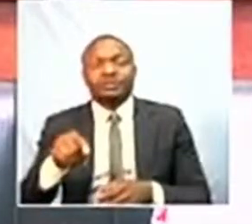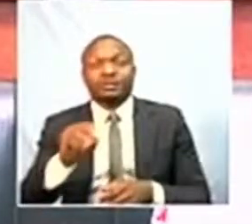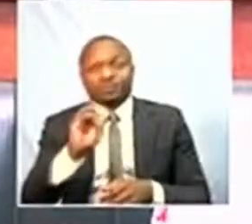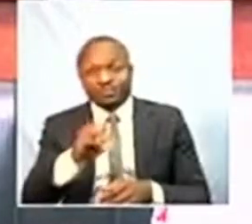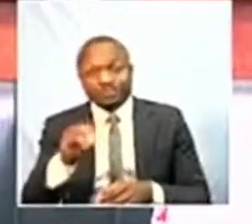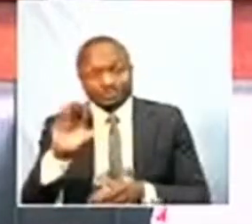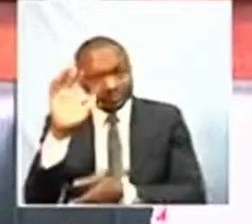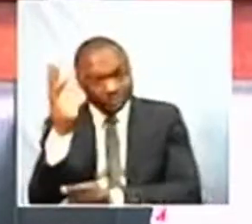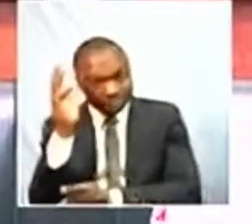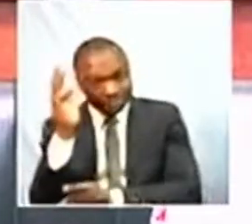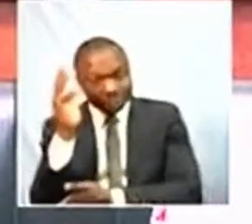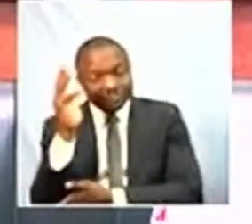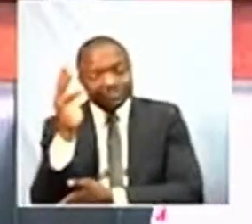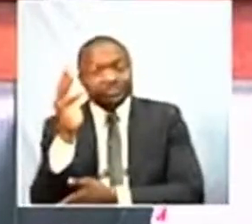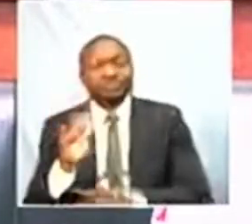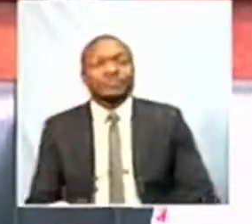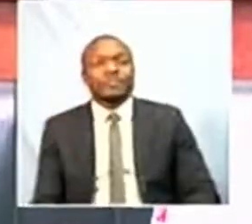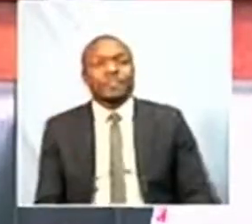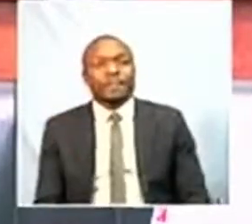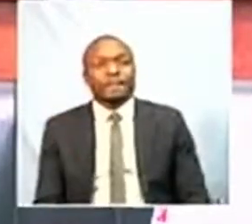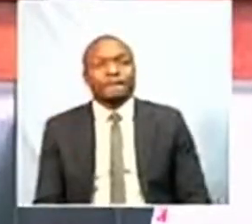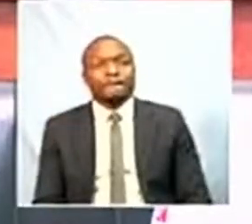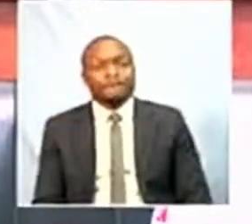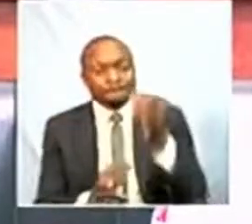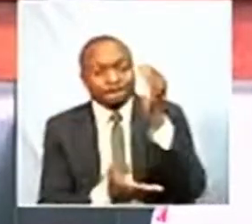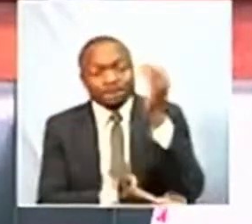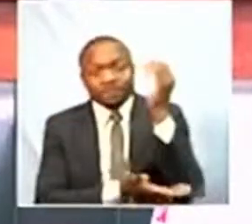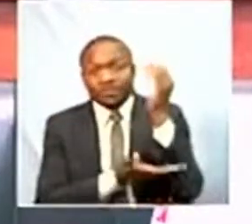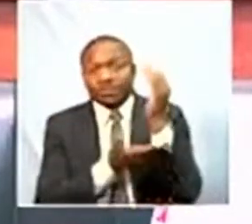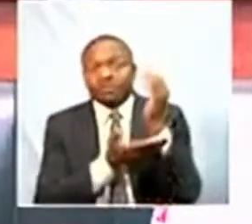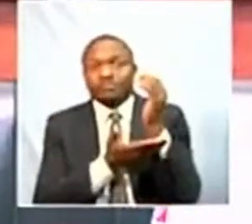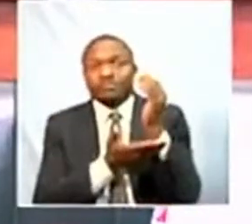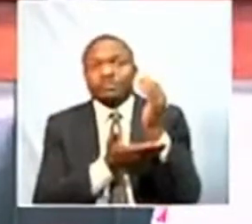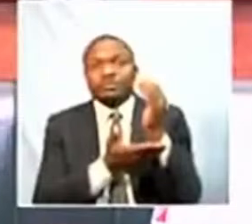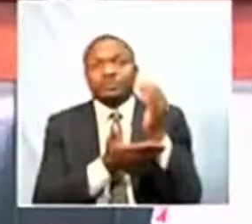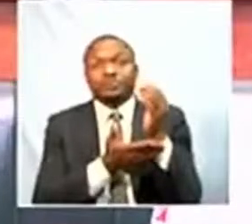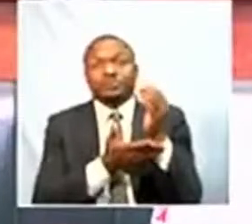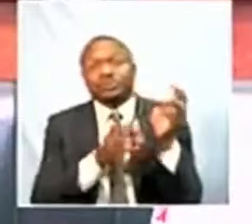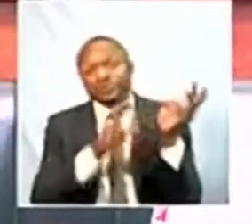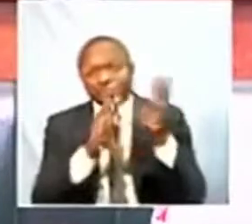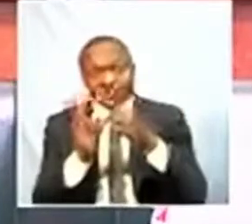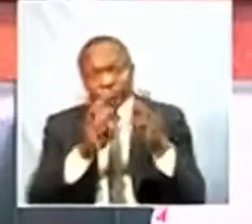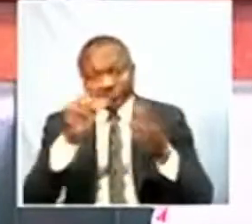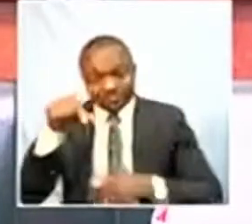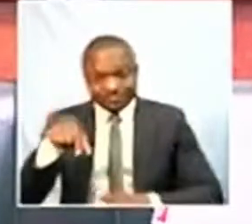absorbs carbon dioxide and improves air quality.